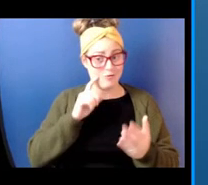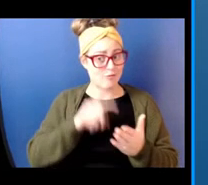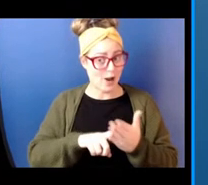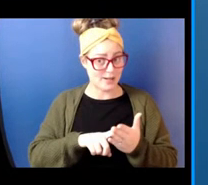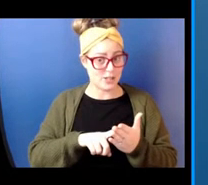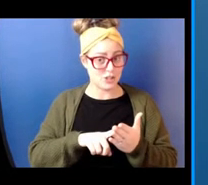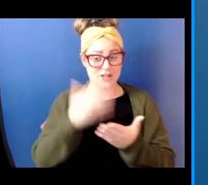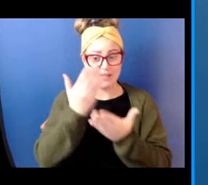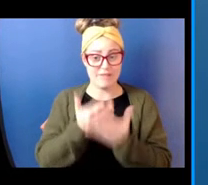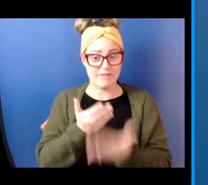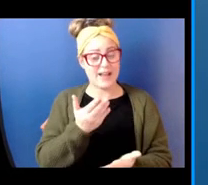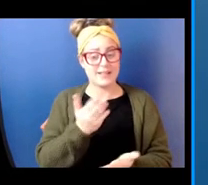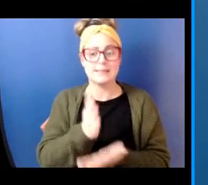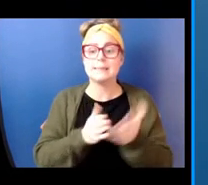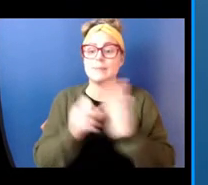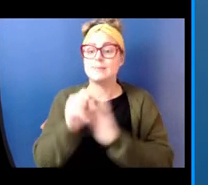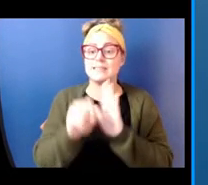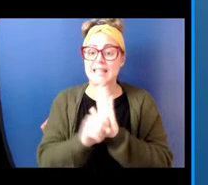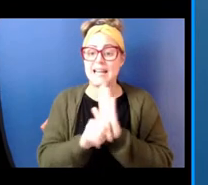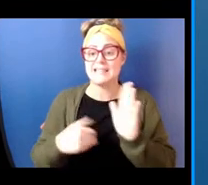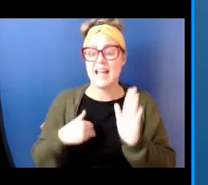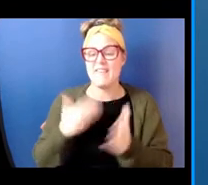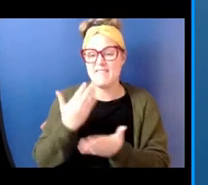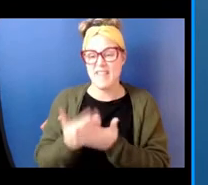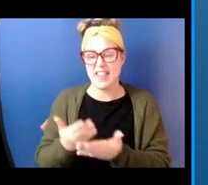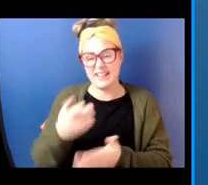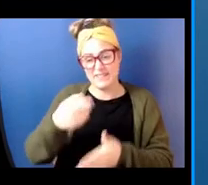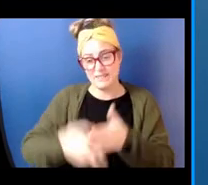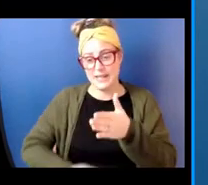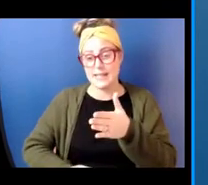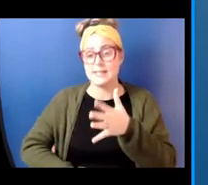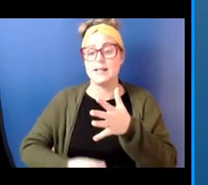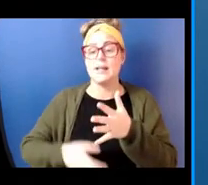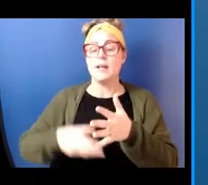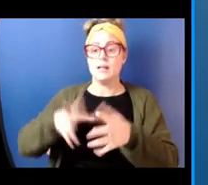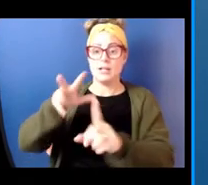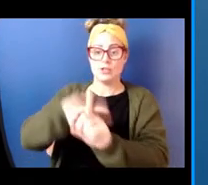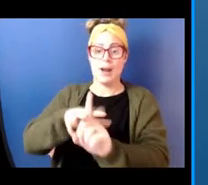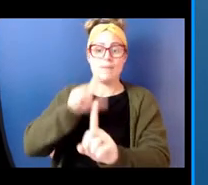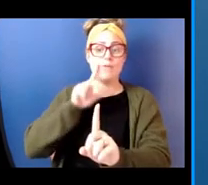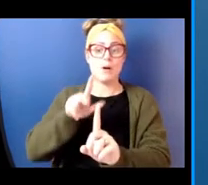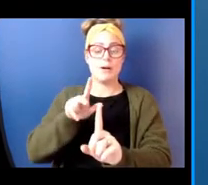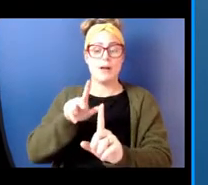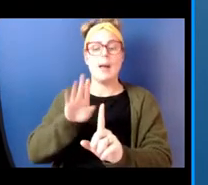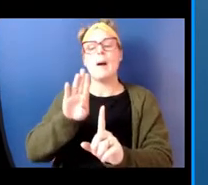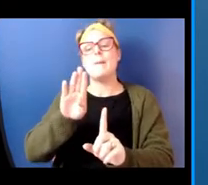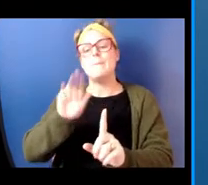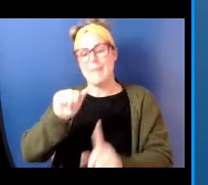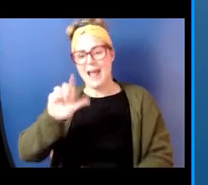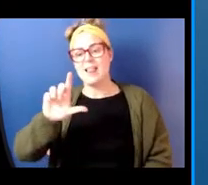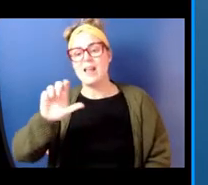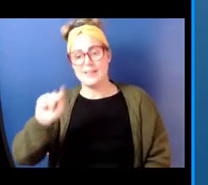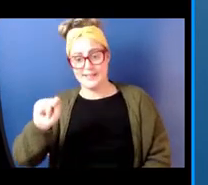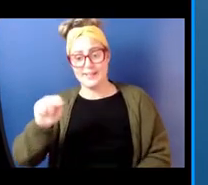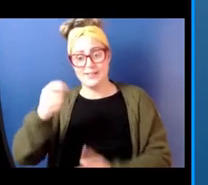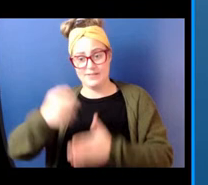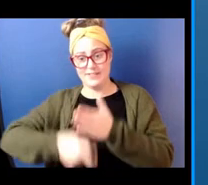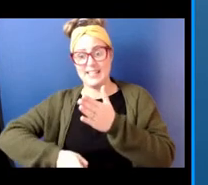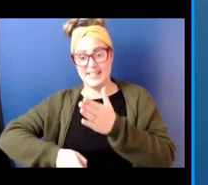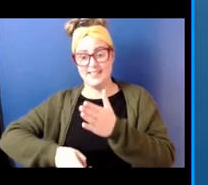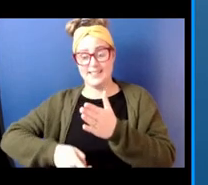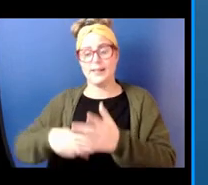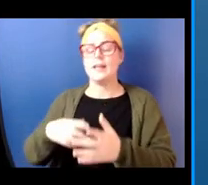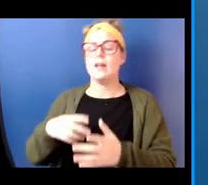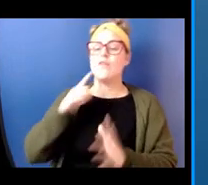that some states have ballot fees ascribed to those running for delegate on the ballot an example a two-party